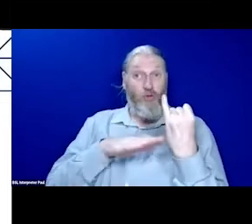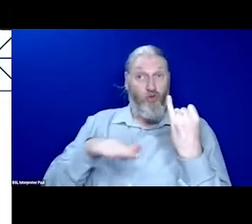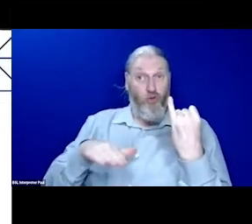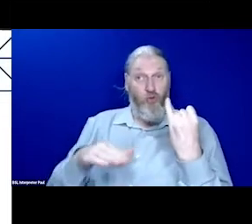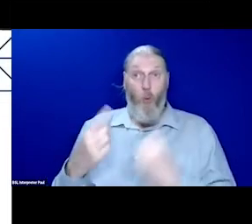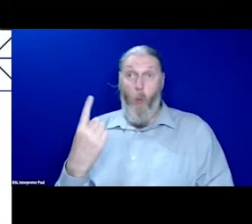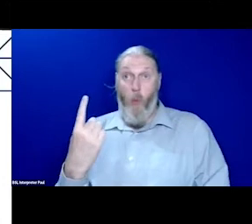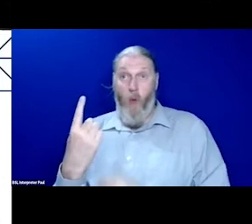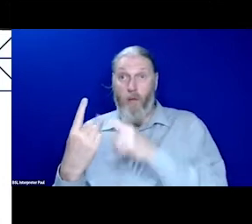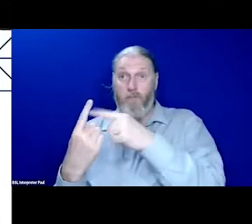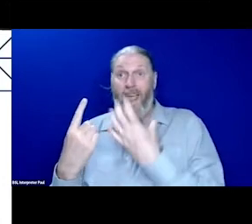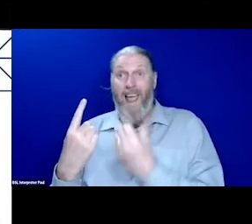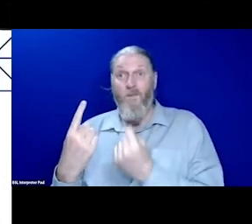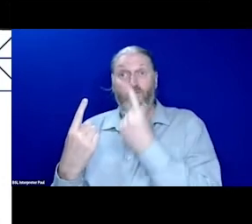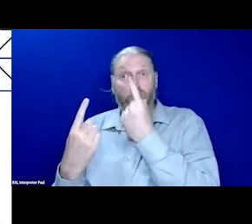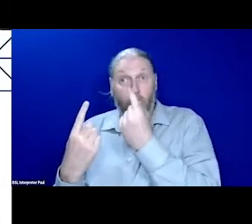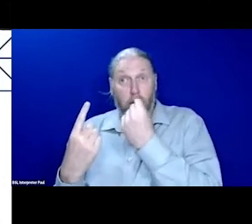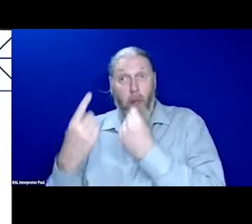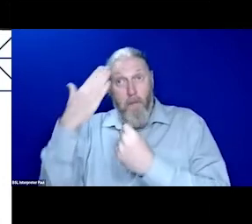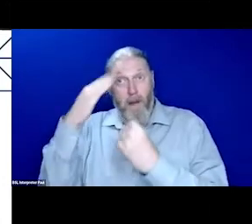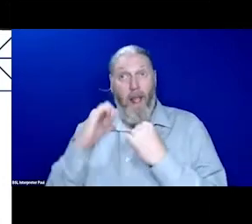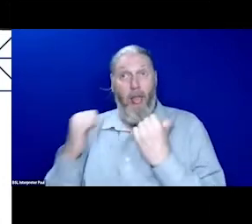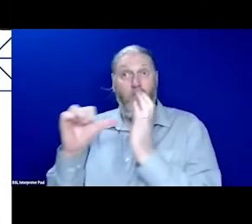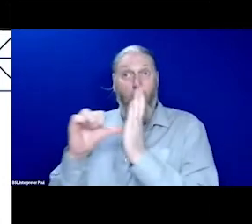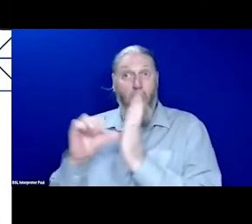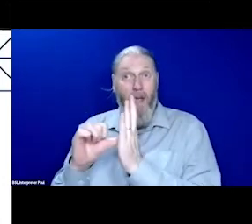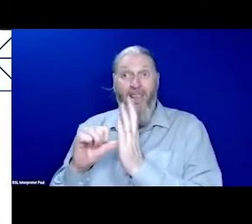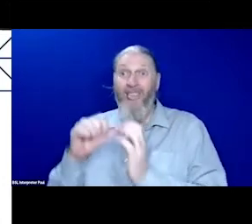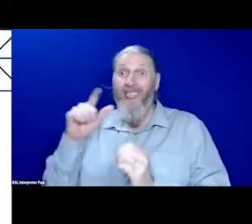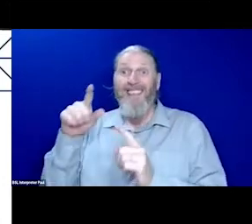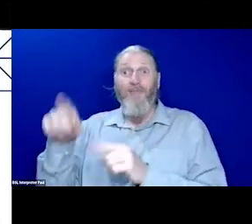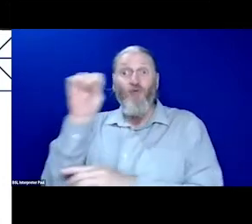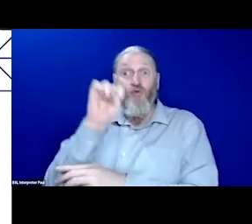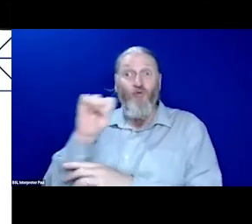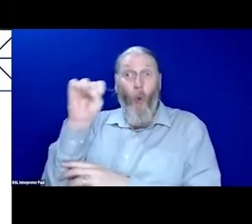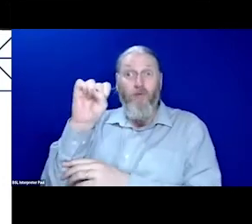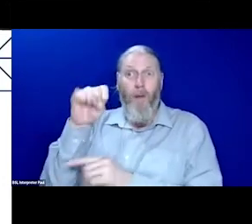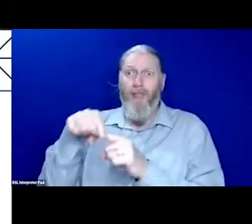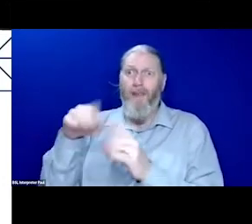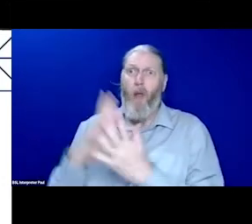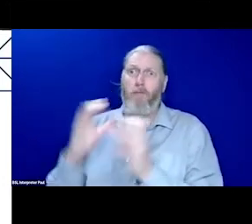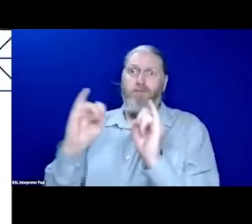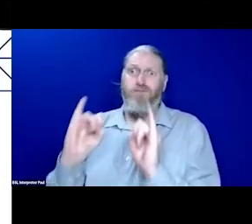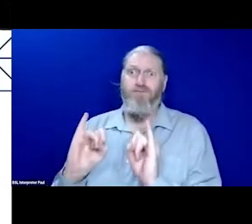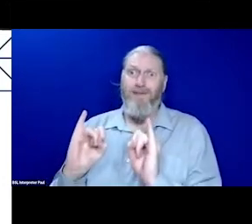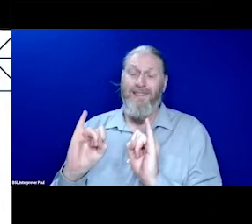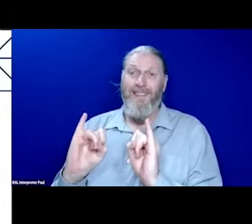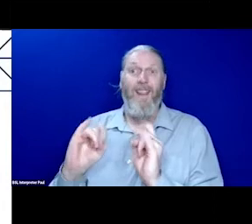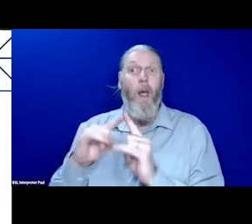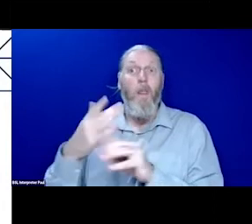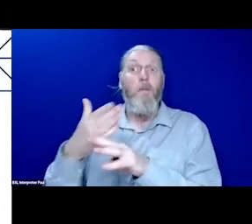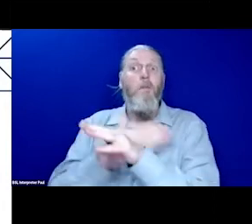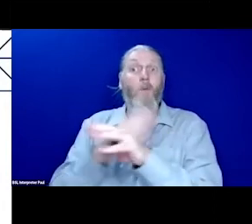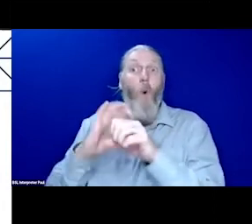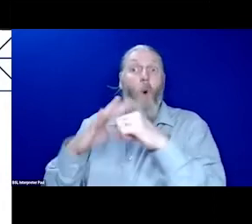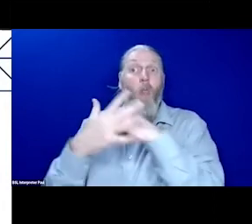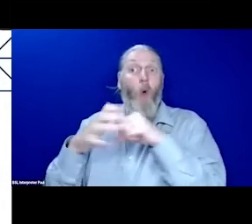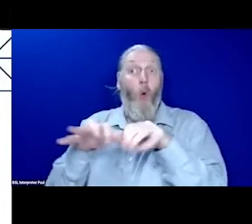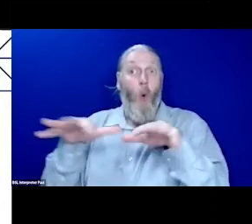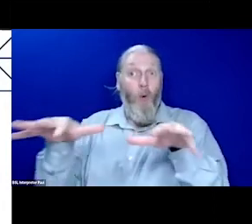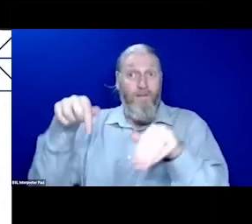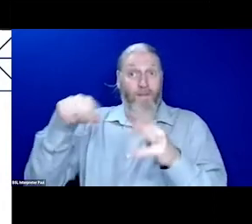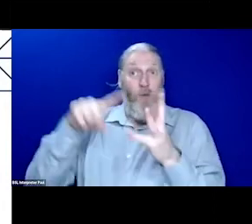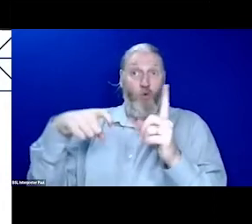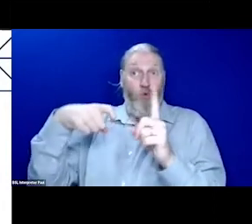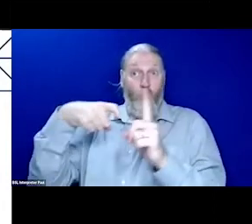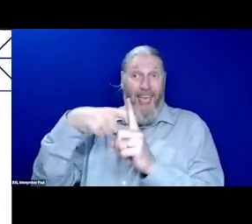And this is the worst in Europe, including even before the pandemic. The UK had the highest prevalence of severe mental disorders and